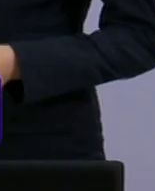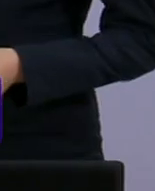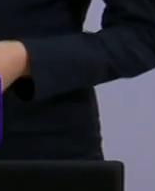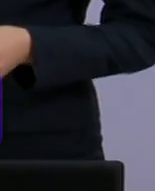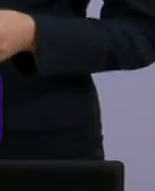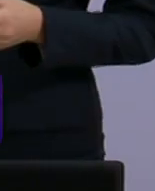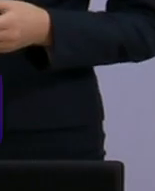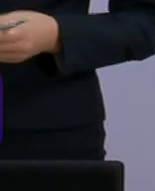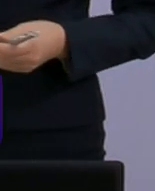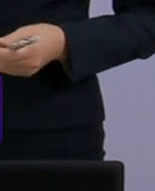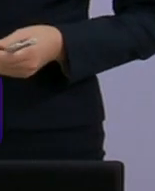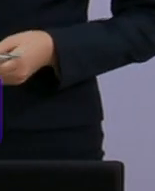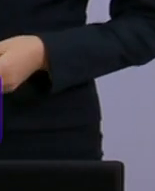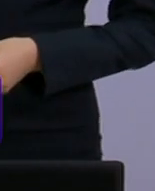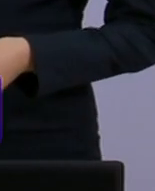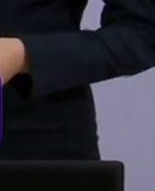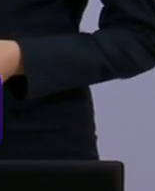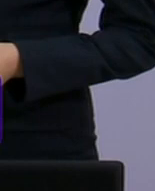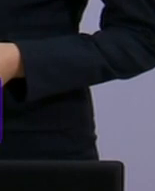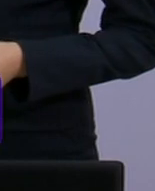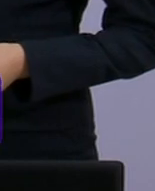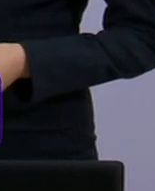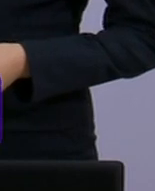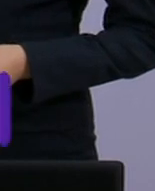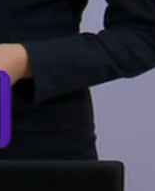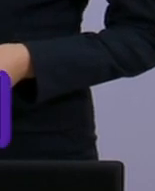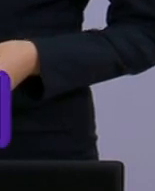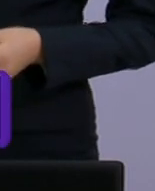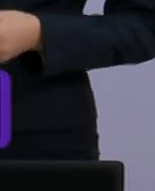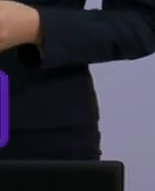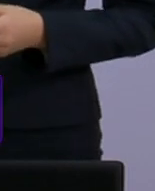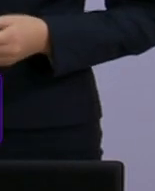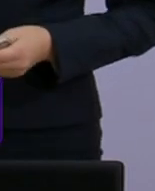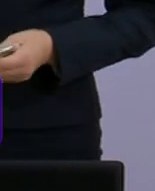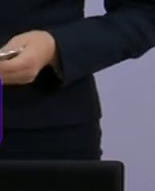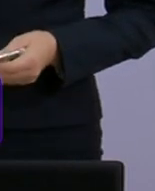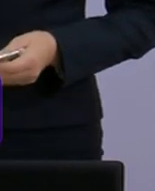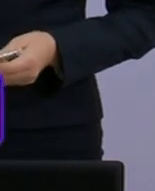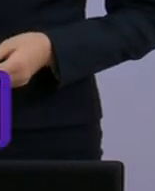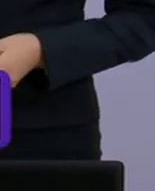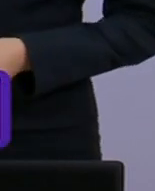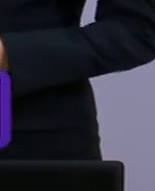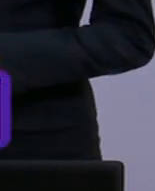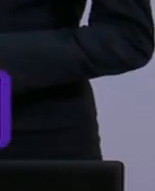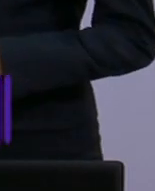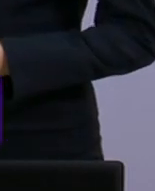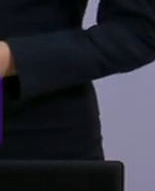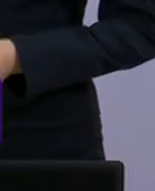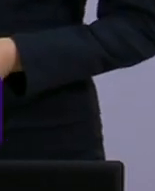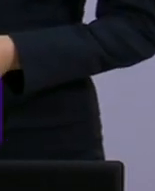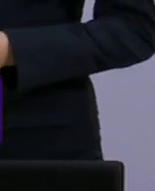The theme of our lesson is Social Network World Forum.